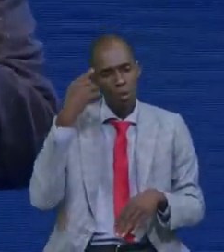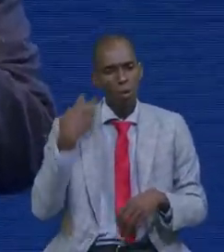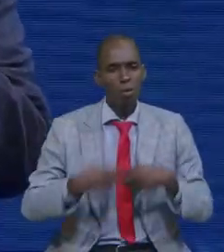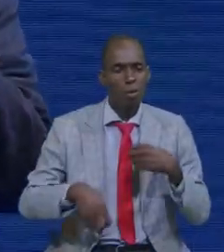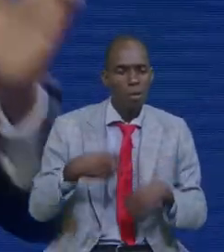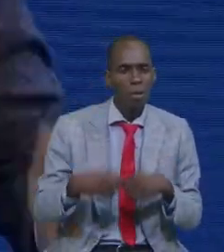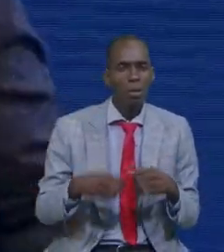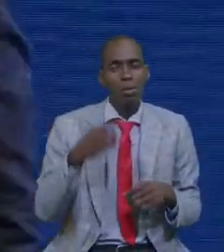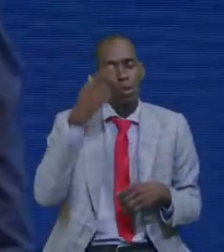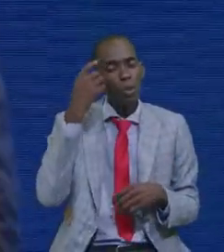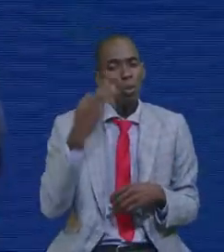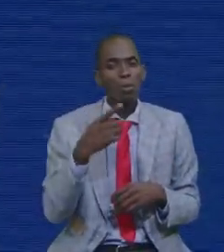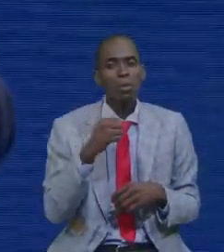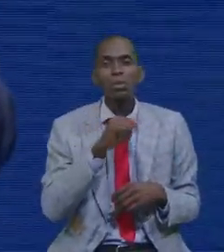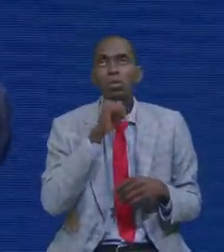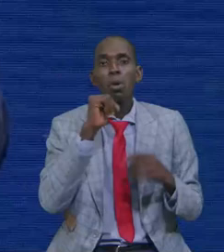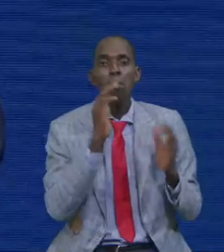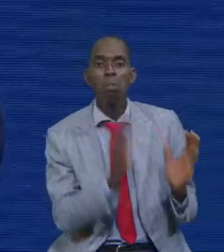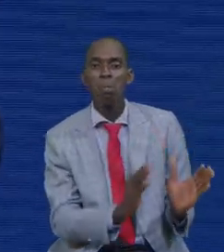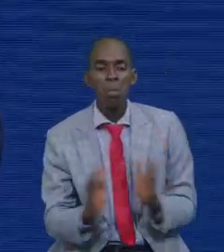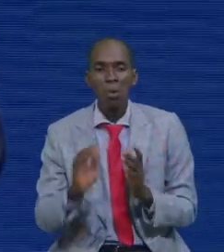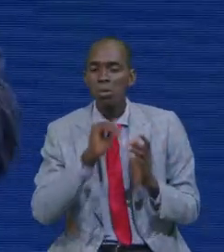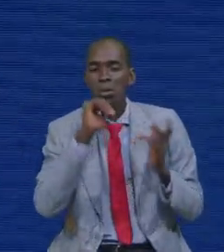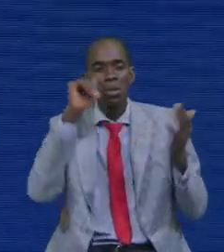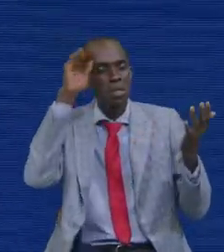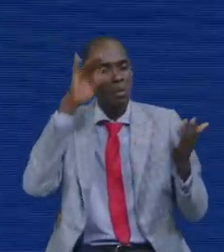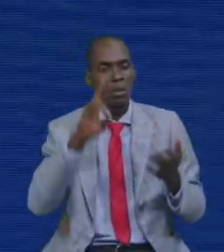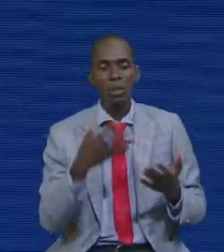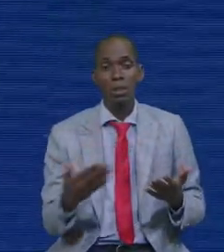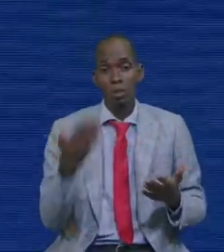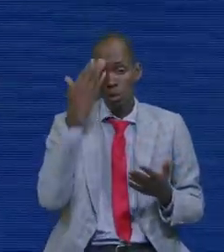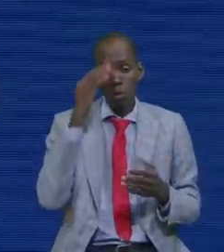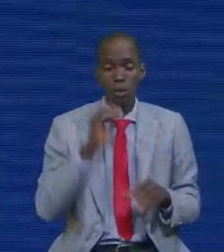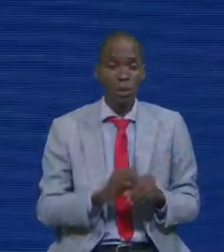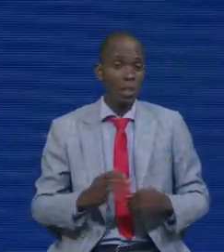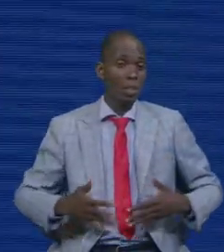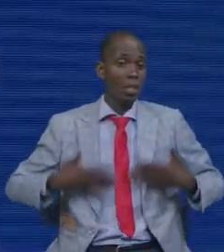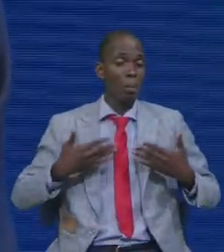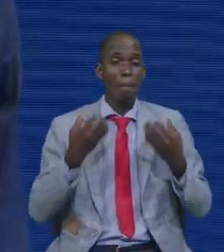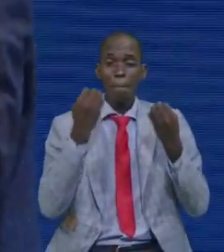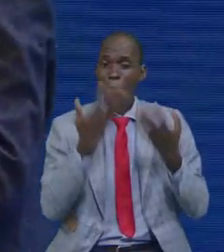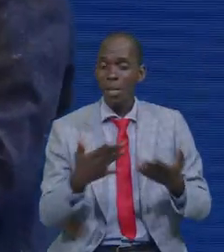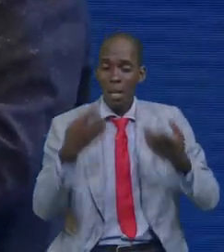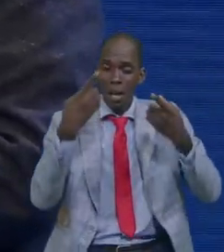the unexpected. You know, in life, many things happen that we didn't